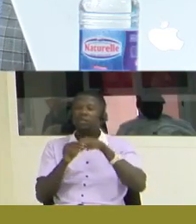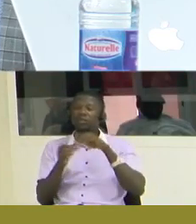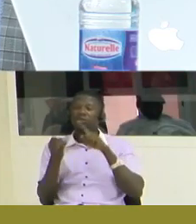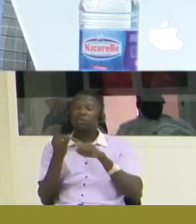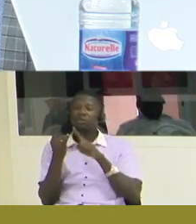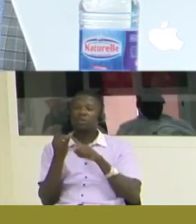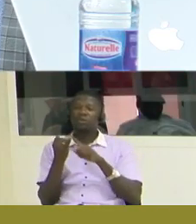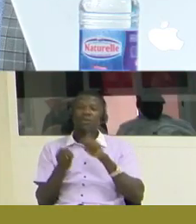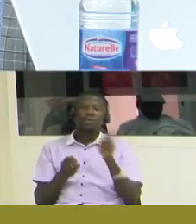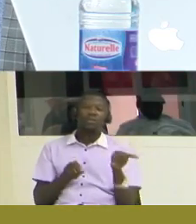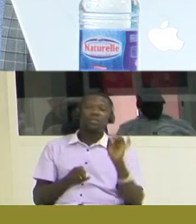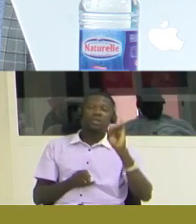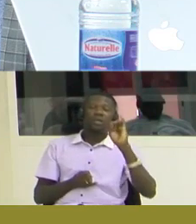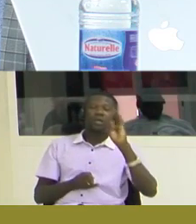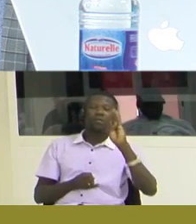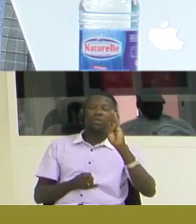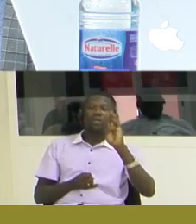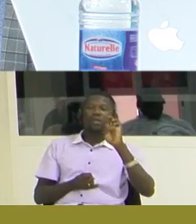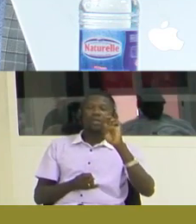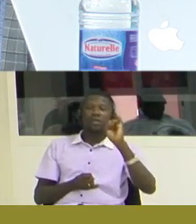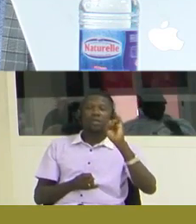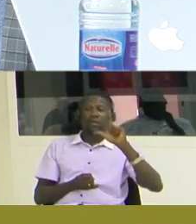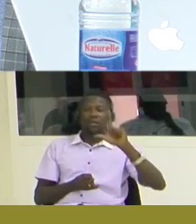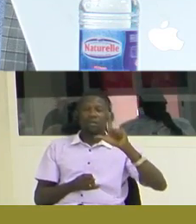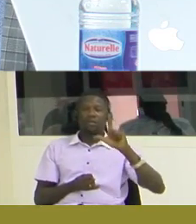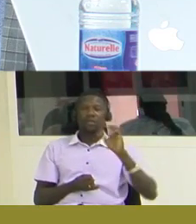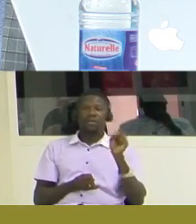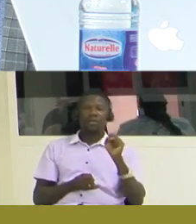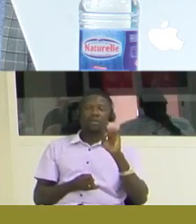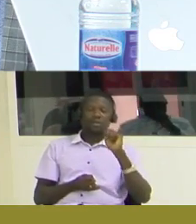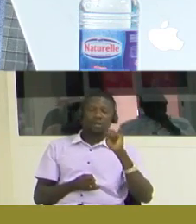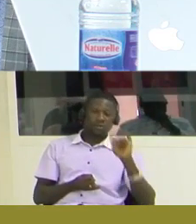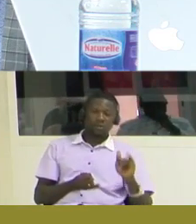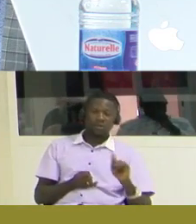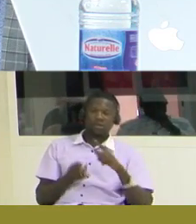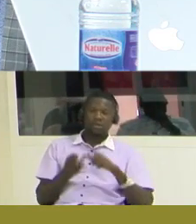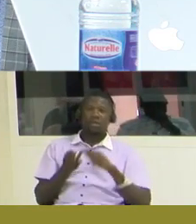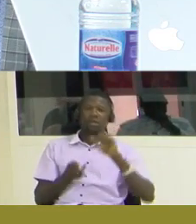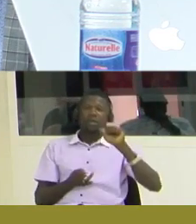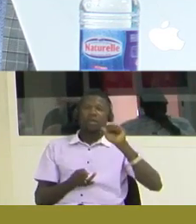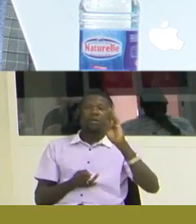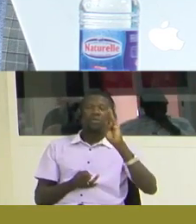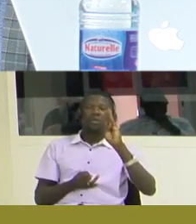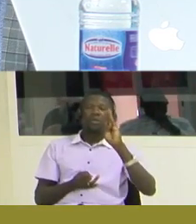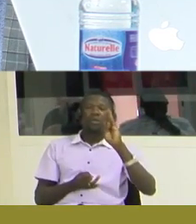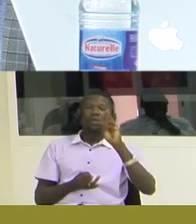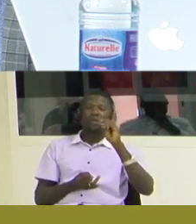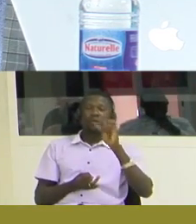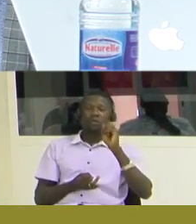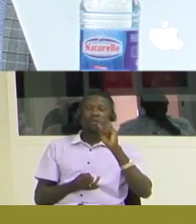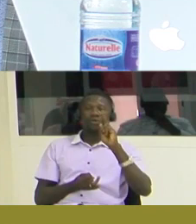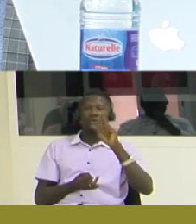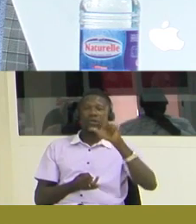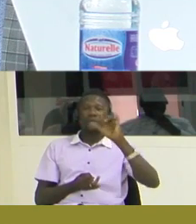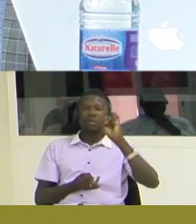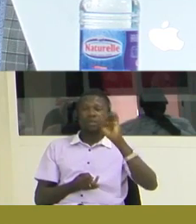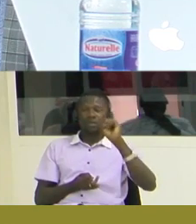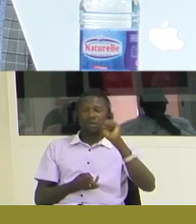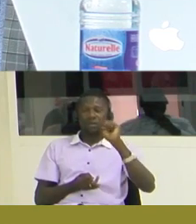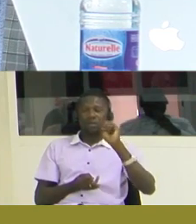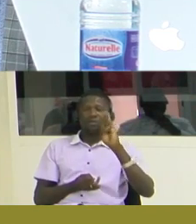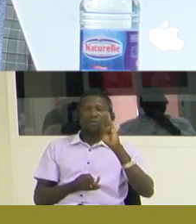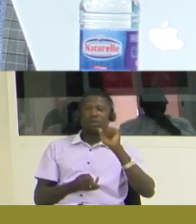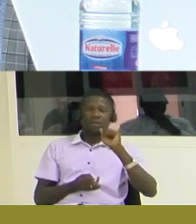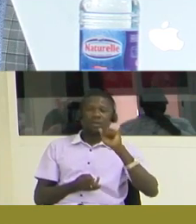Jeep will say left and Angie will say left and and Abdul IVA aleeah's a chopping chopping left hand and